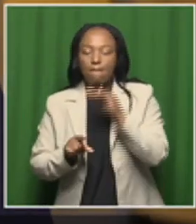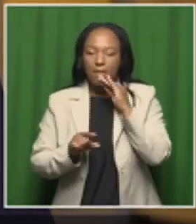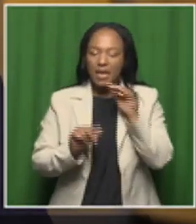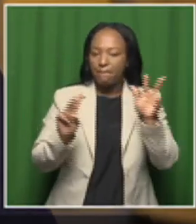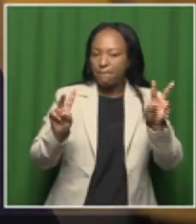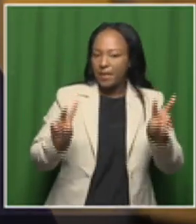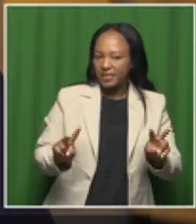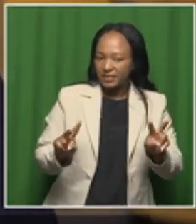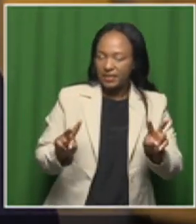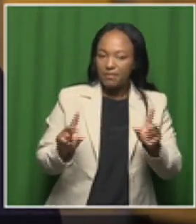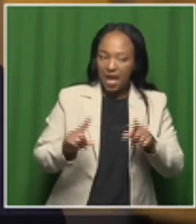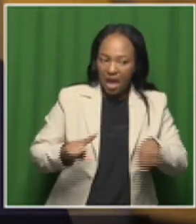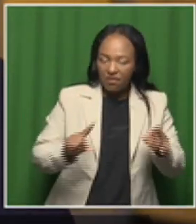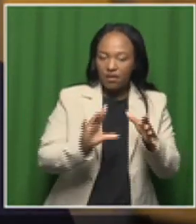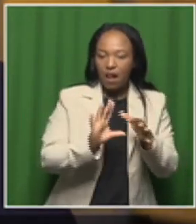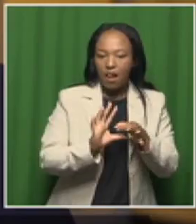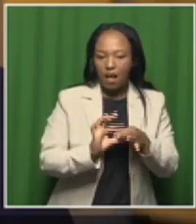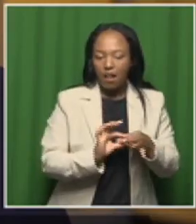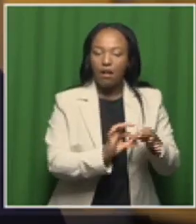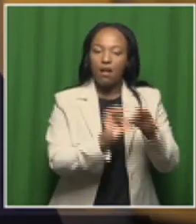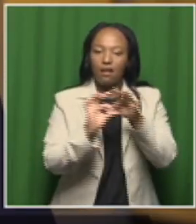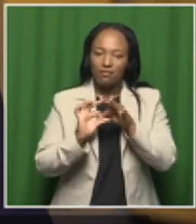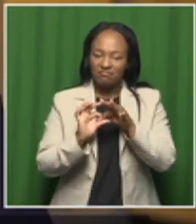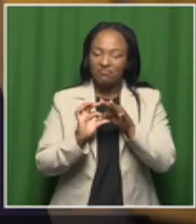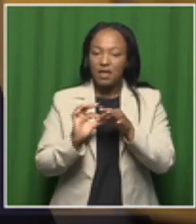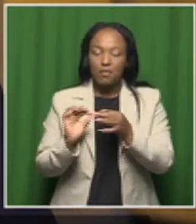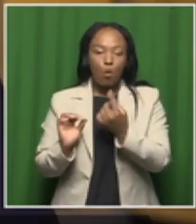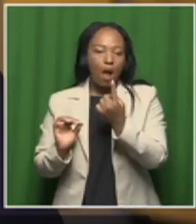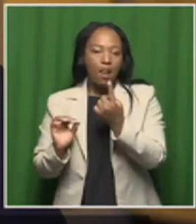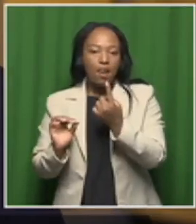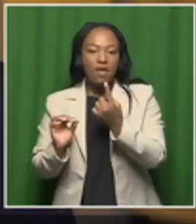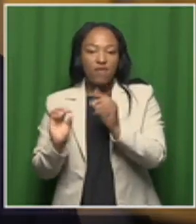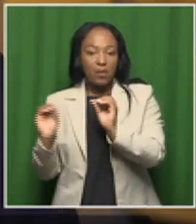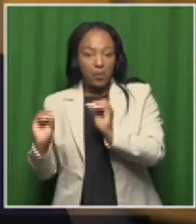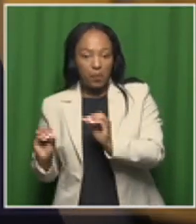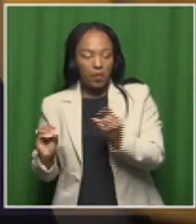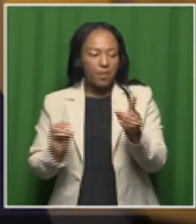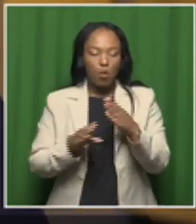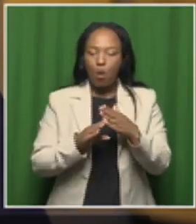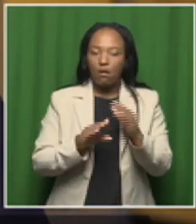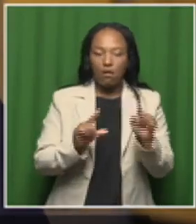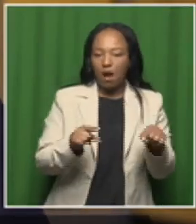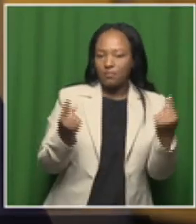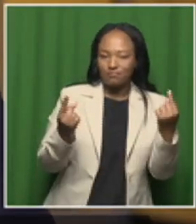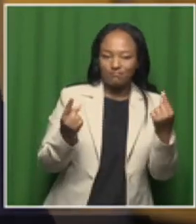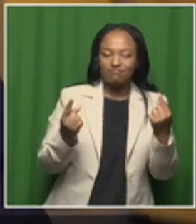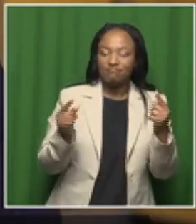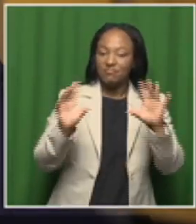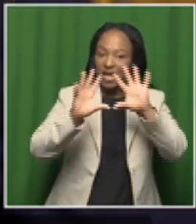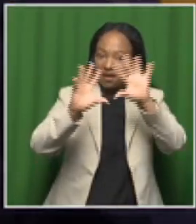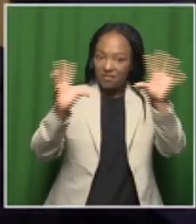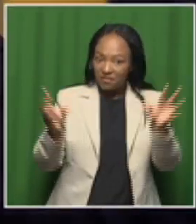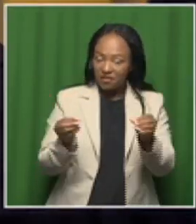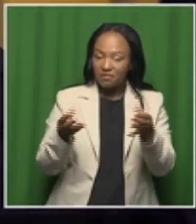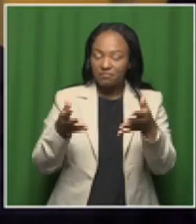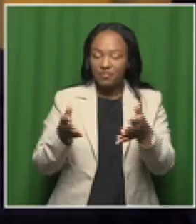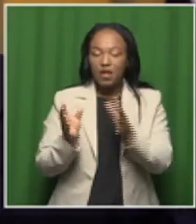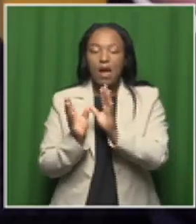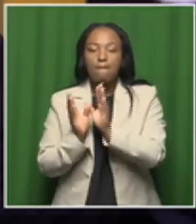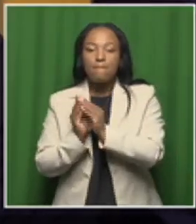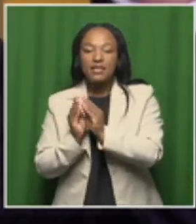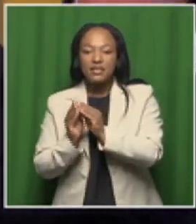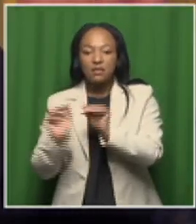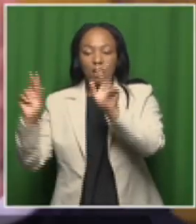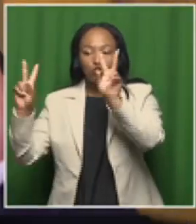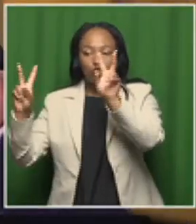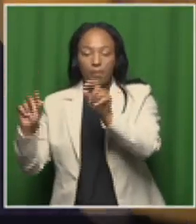so all the three pillars are connected, they're intertwined, and one does not work if the other one fails. So here at the UN, they try to tackle everything. So when there's a meeting on one subject here,